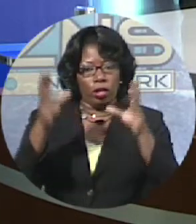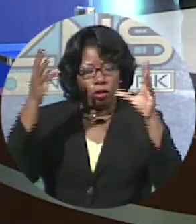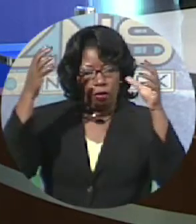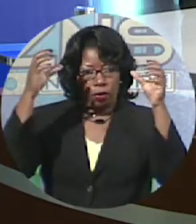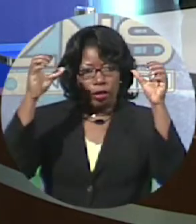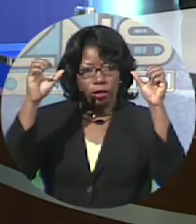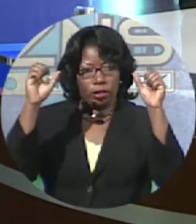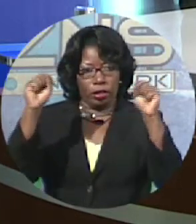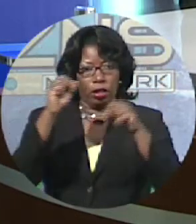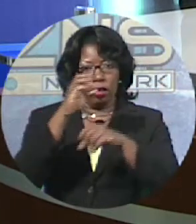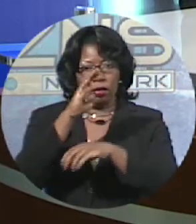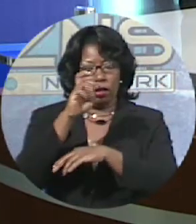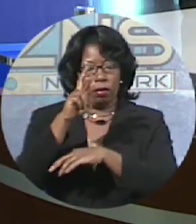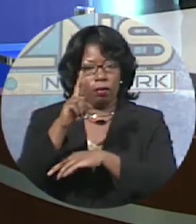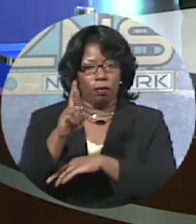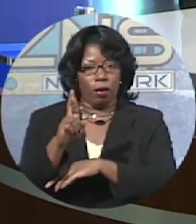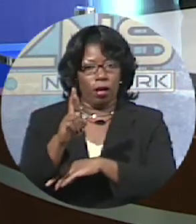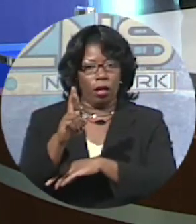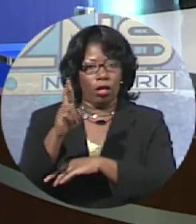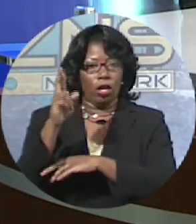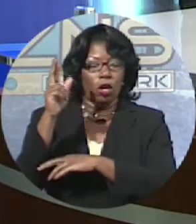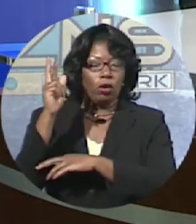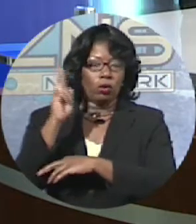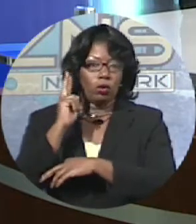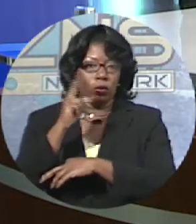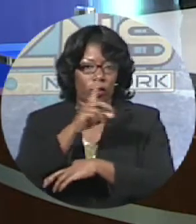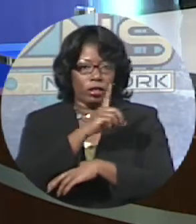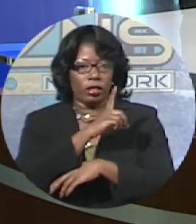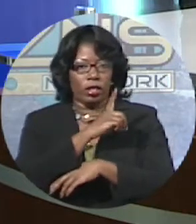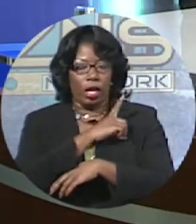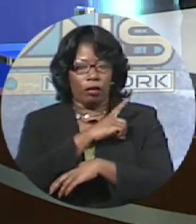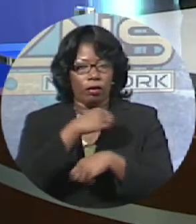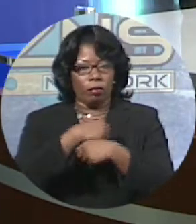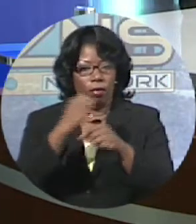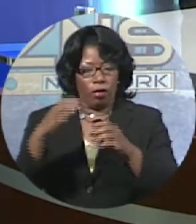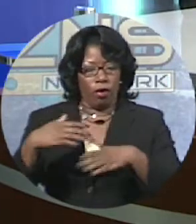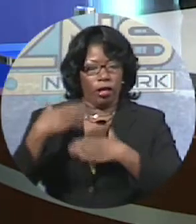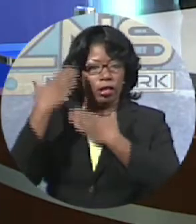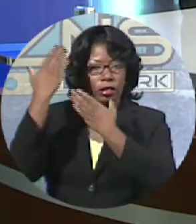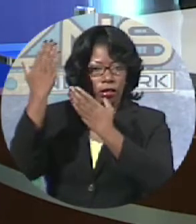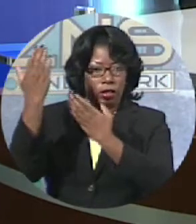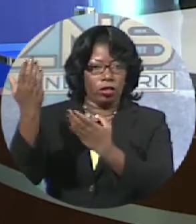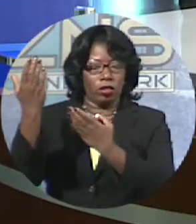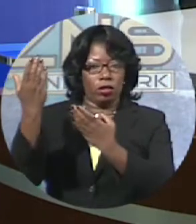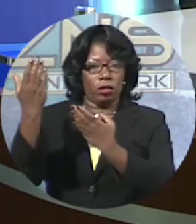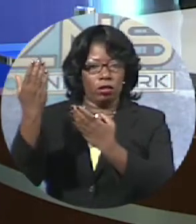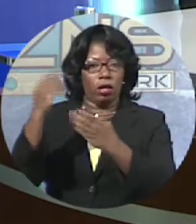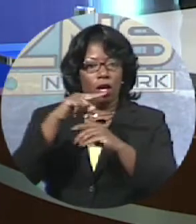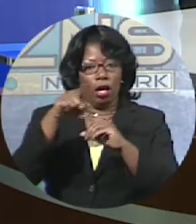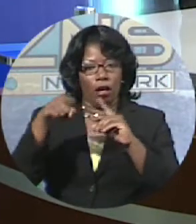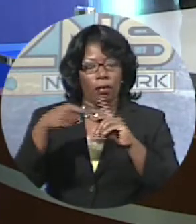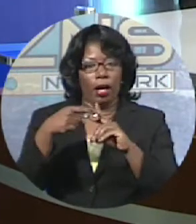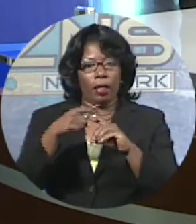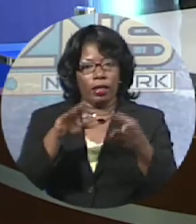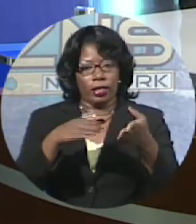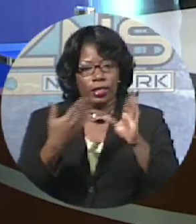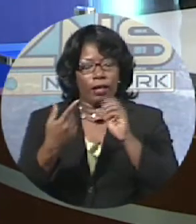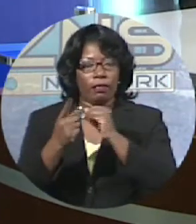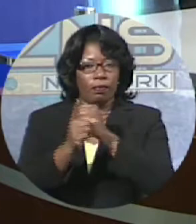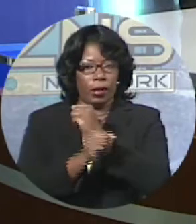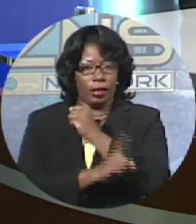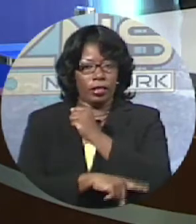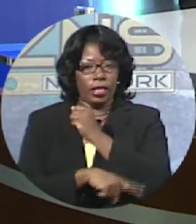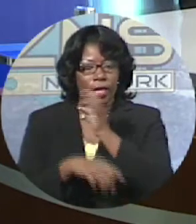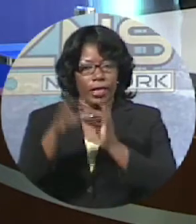Bar Association, Ruth Bodarville, made recommendations to the Constitutional Commission regarding the death penalty and whether this